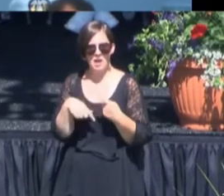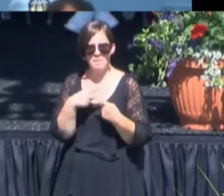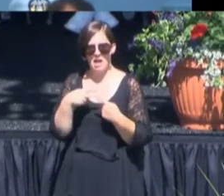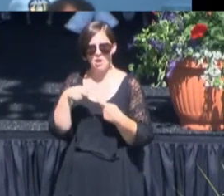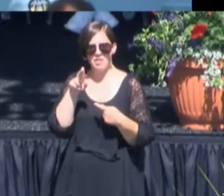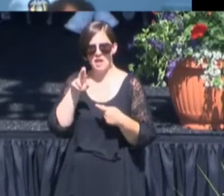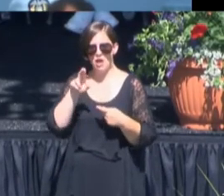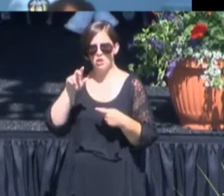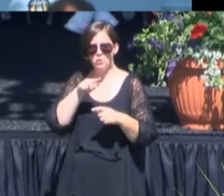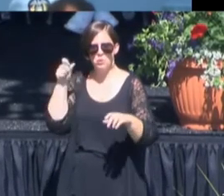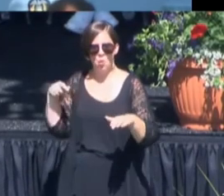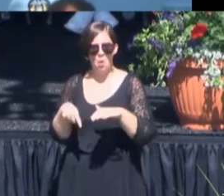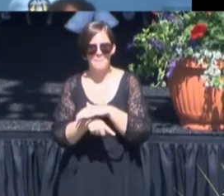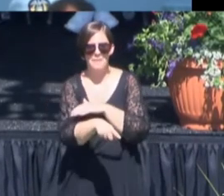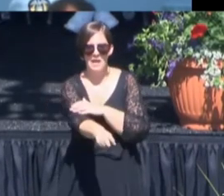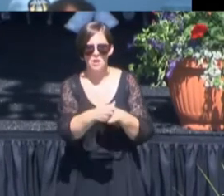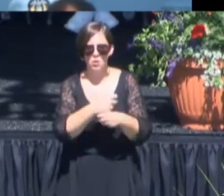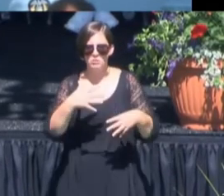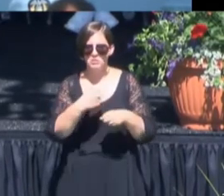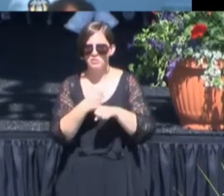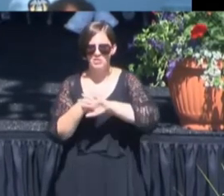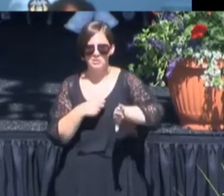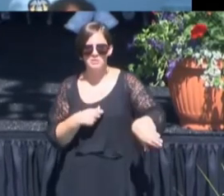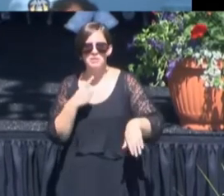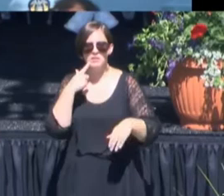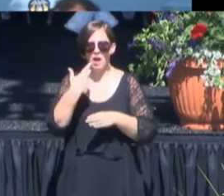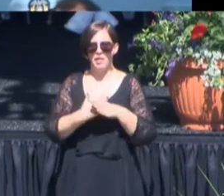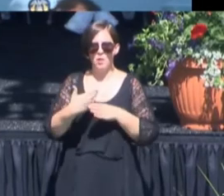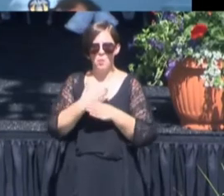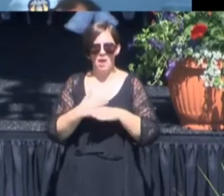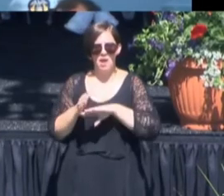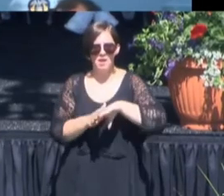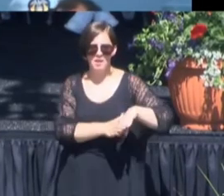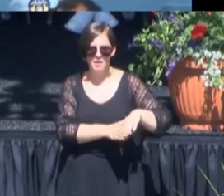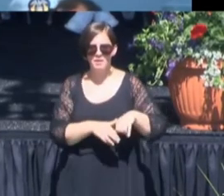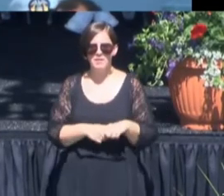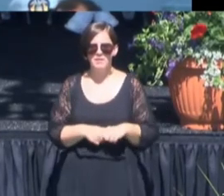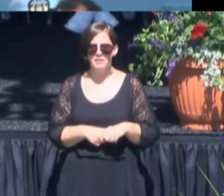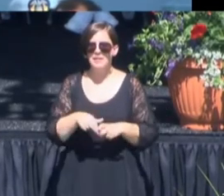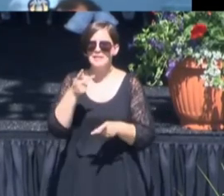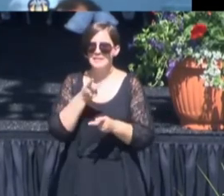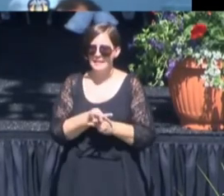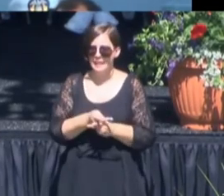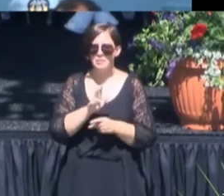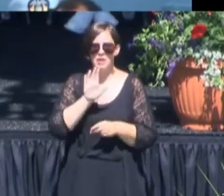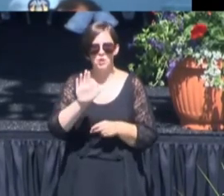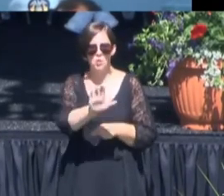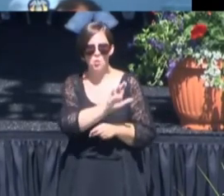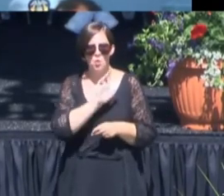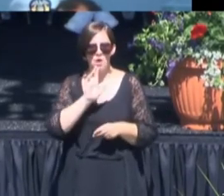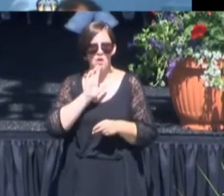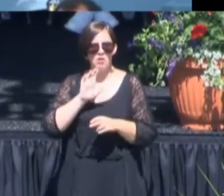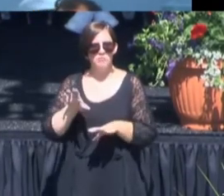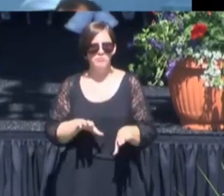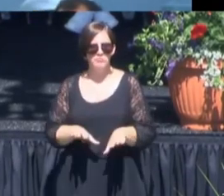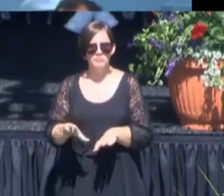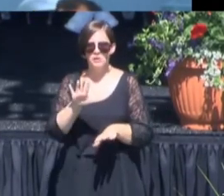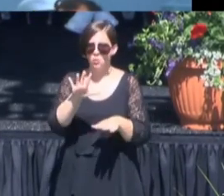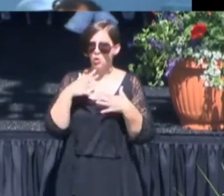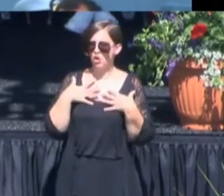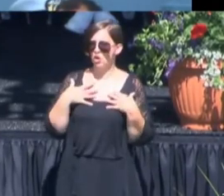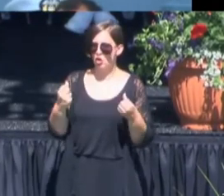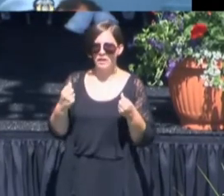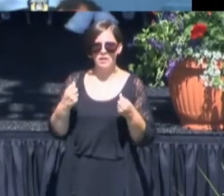The torpedoes just got in the way. Now that's called keeping your grace, keeping your courage